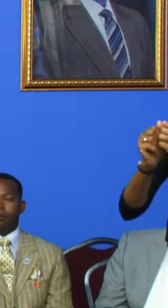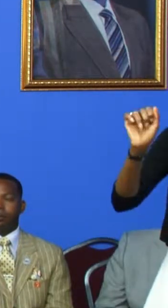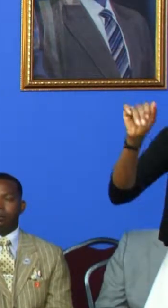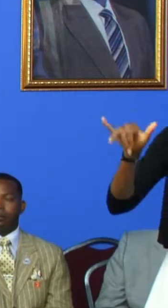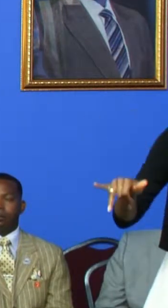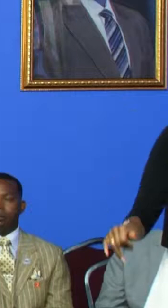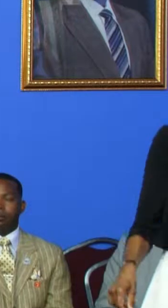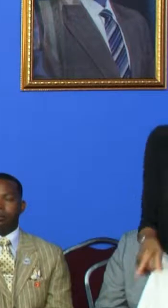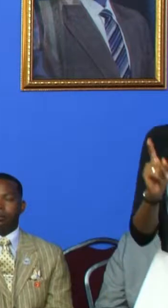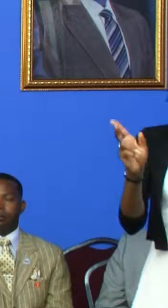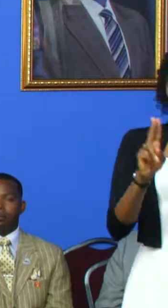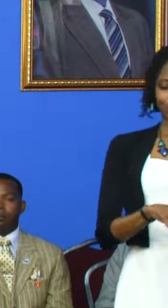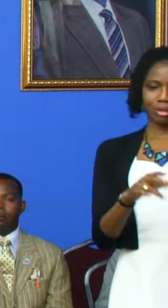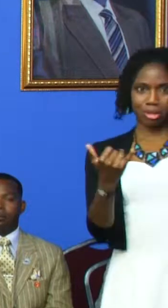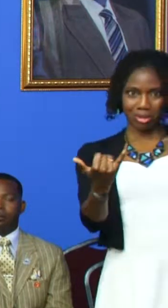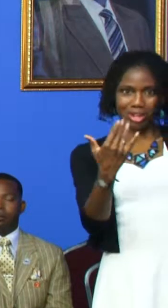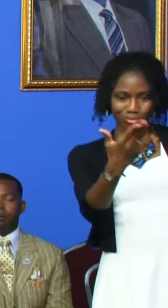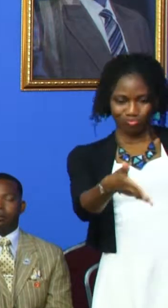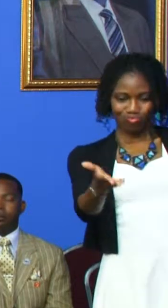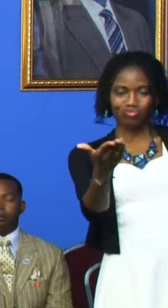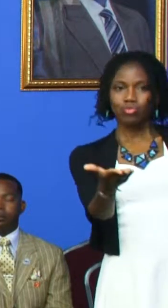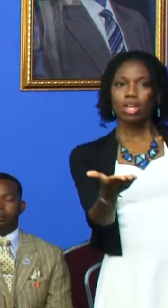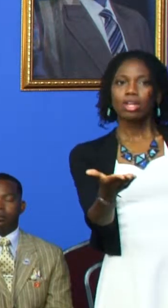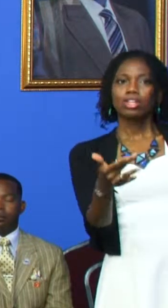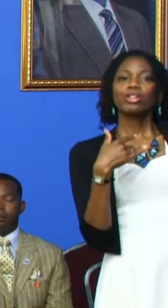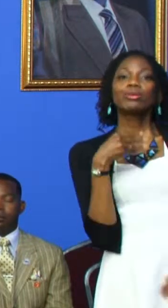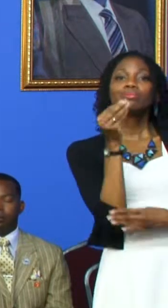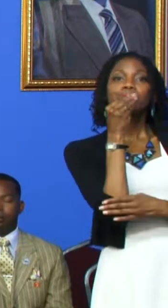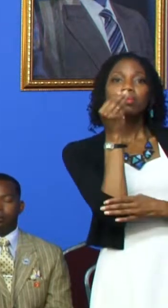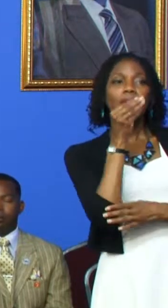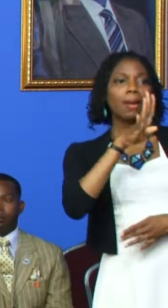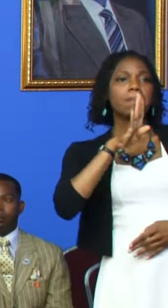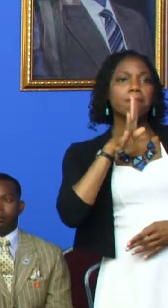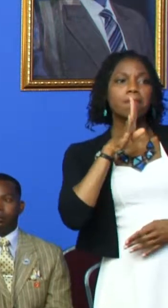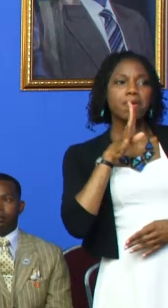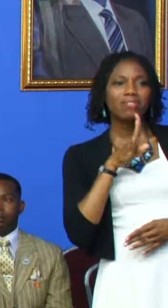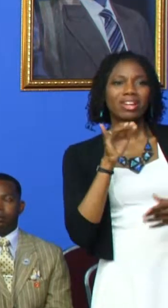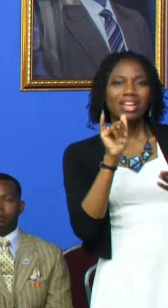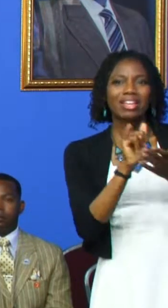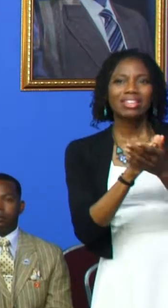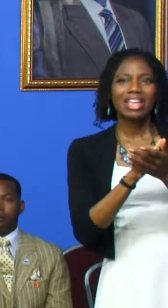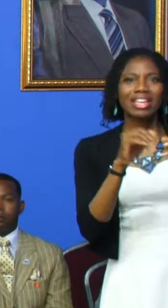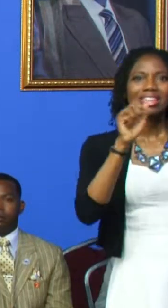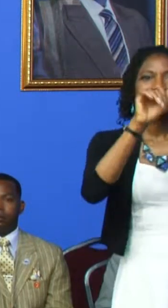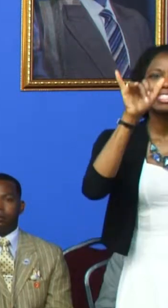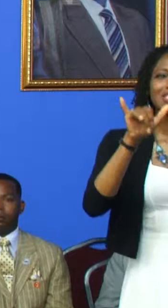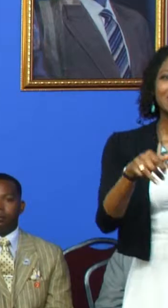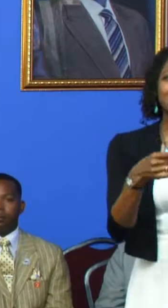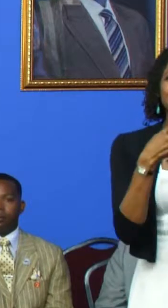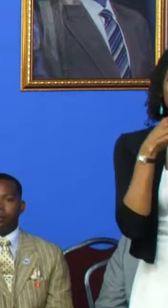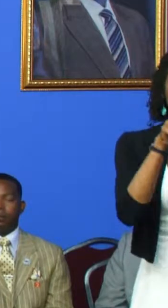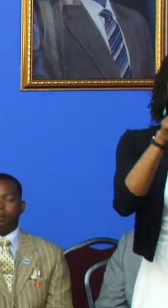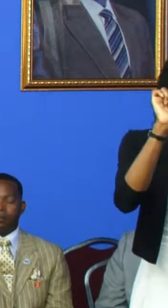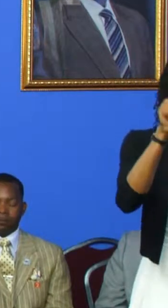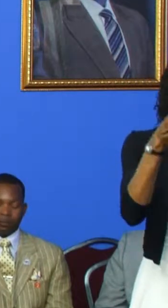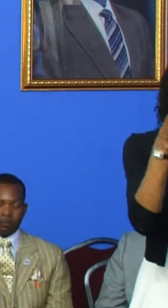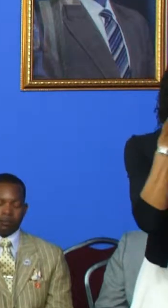You sitting up there right now eating breakfast that the system said you can eat.